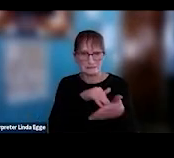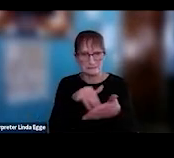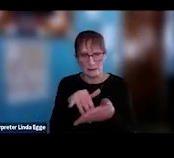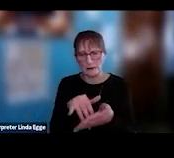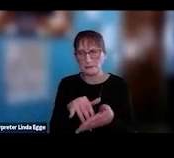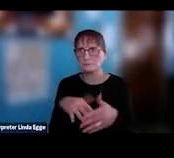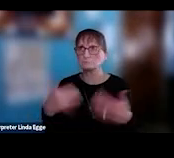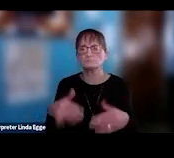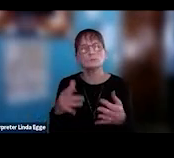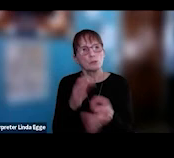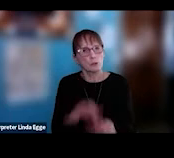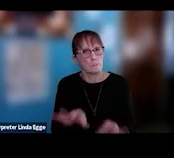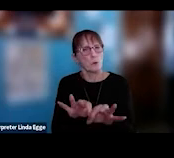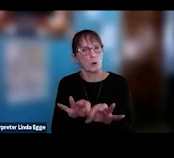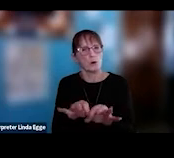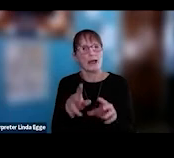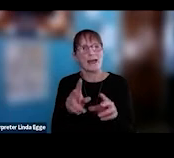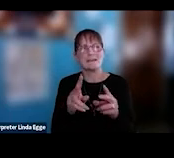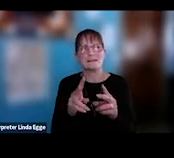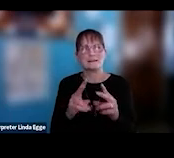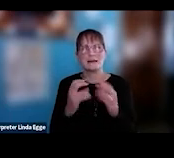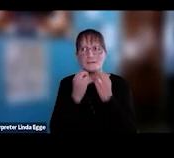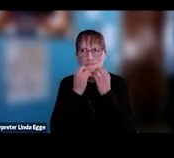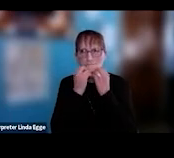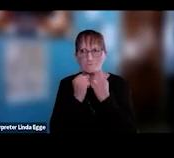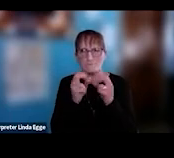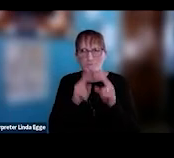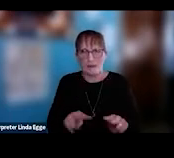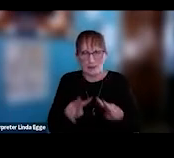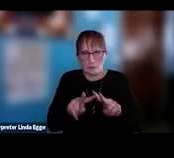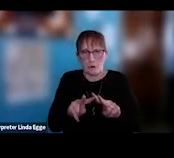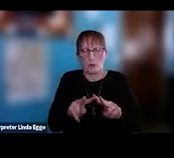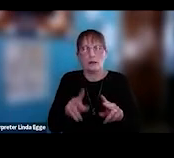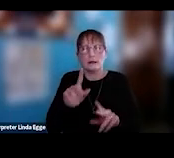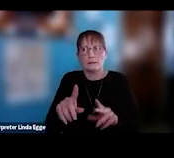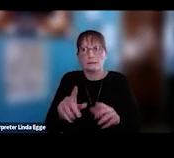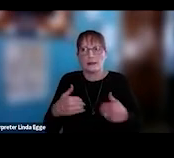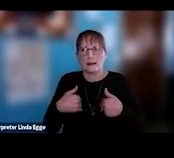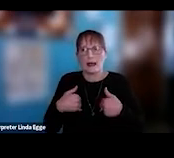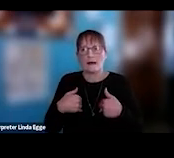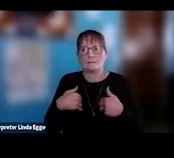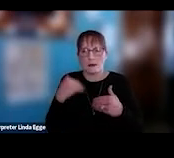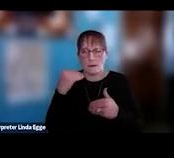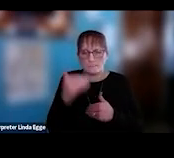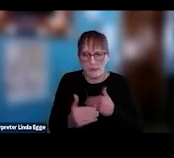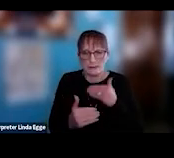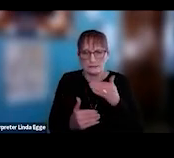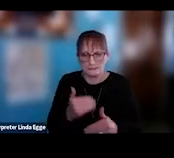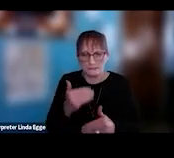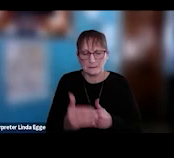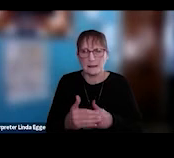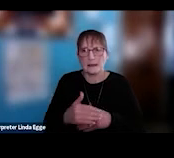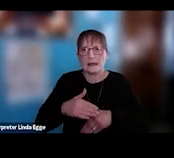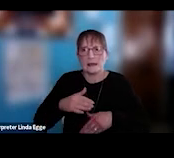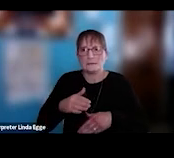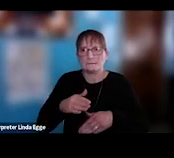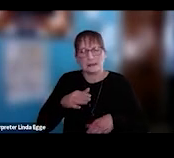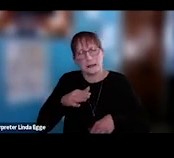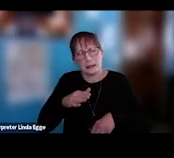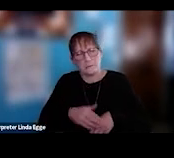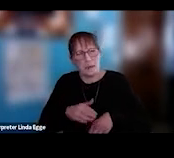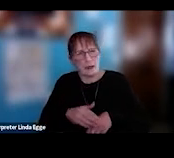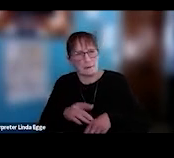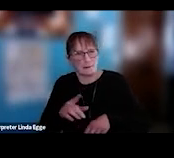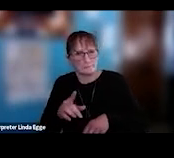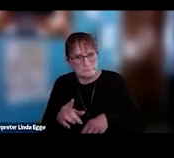tremendously important and valuable. Typically, they involve an actual case that's pending or recently disposed